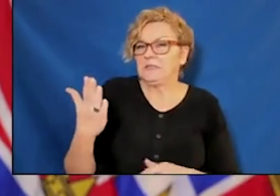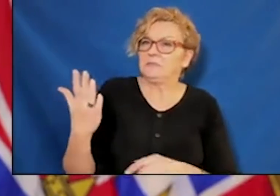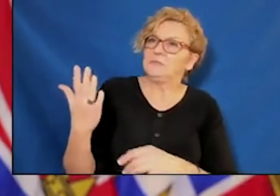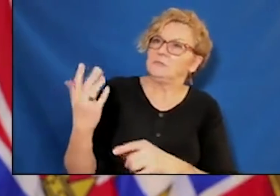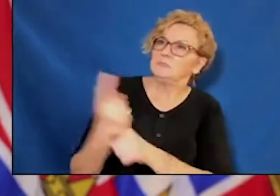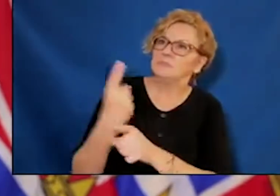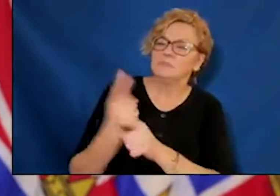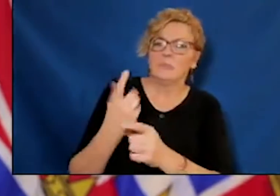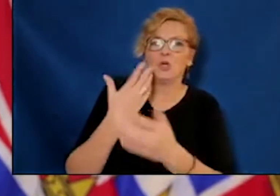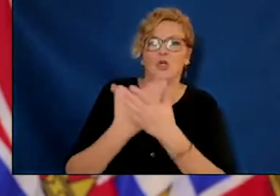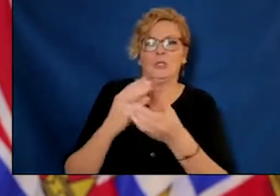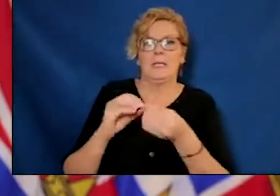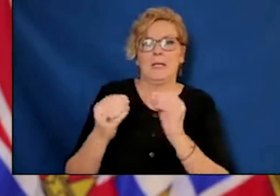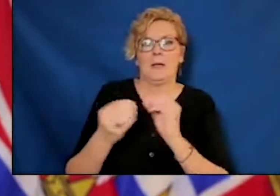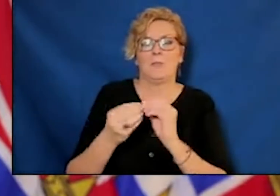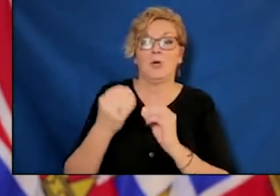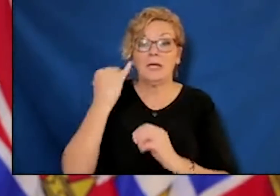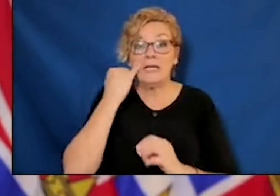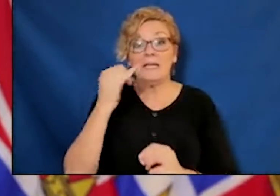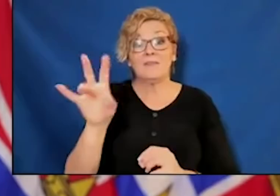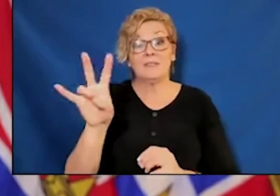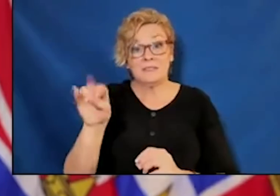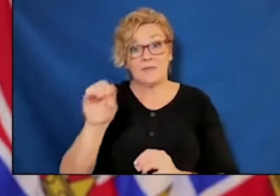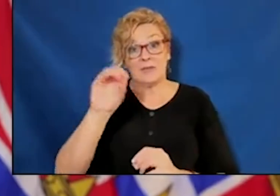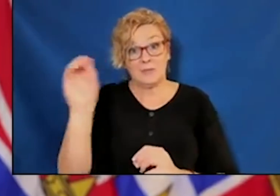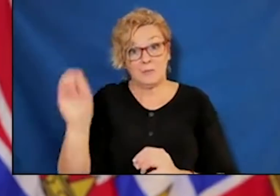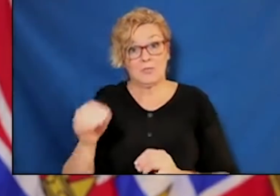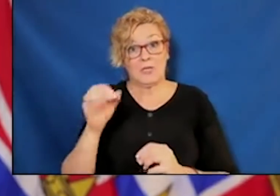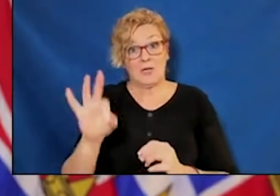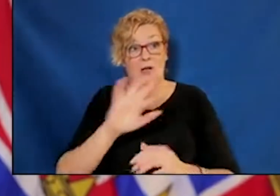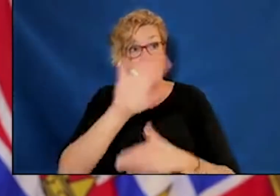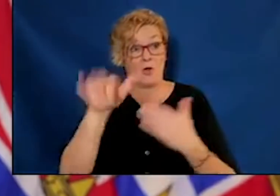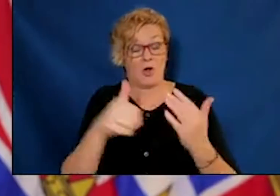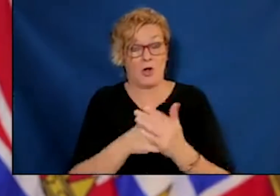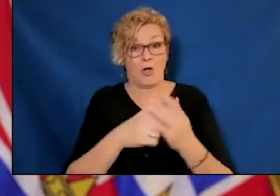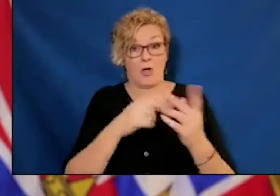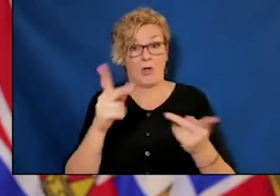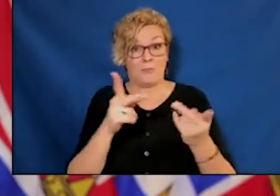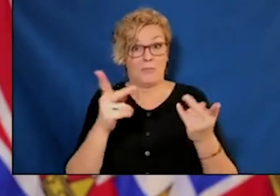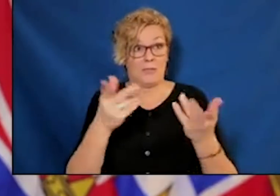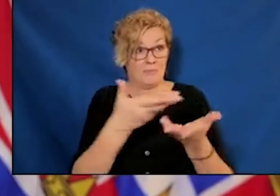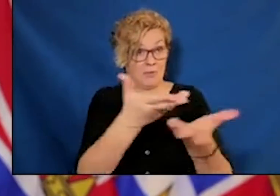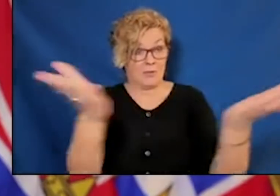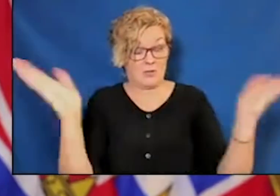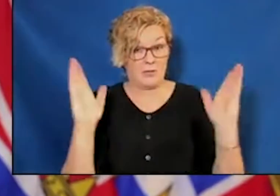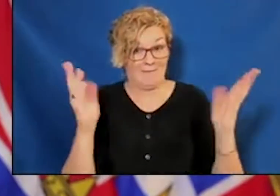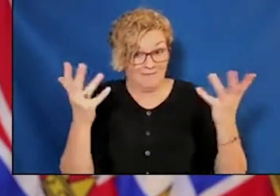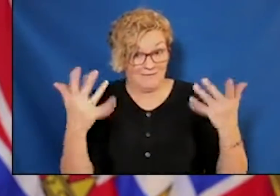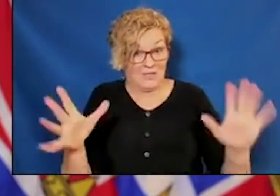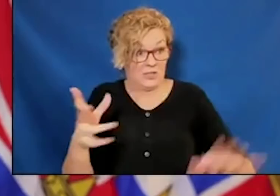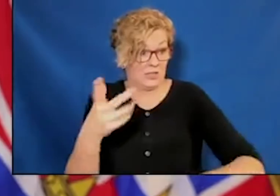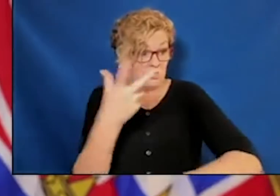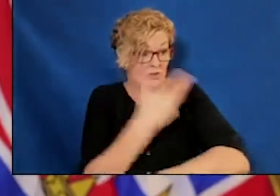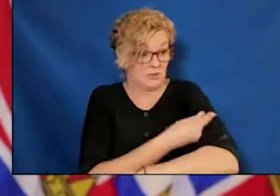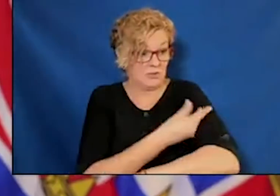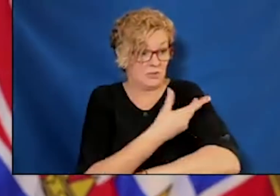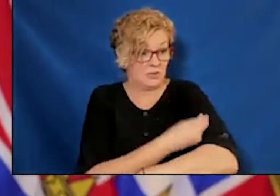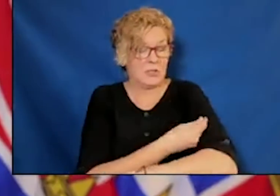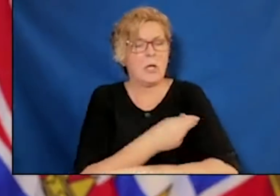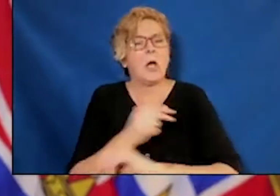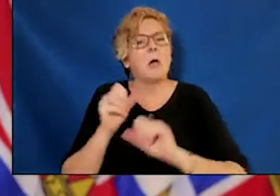want everybody to be protected as soon as we possibly can. Vaughn, do you have a follow-up?